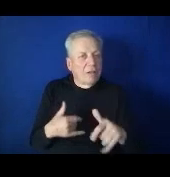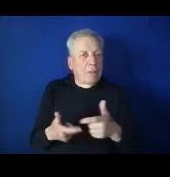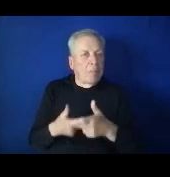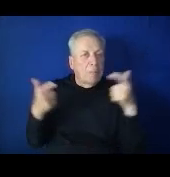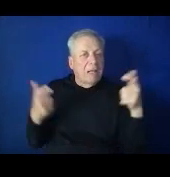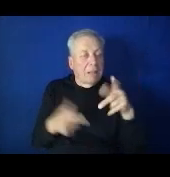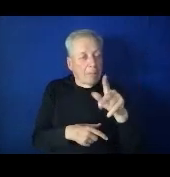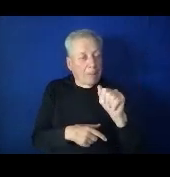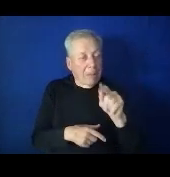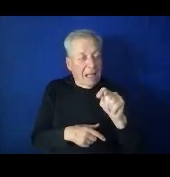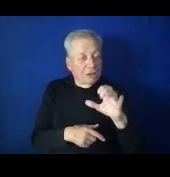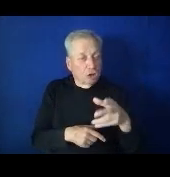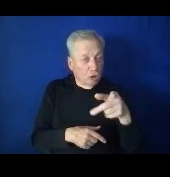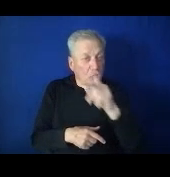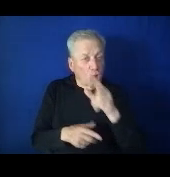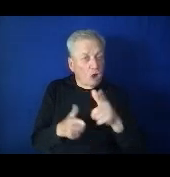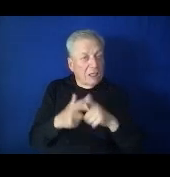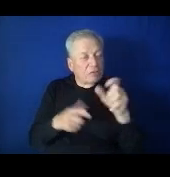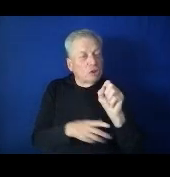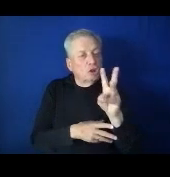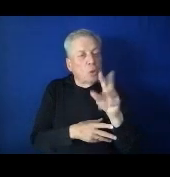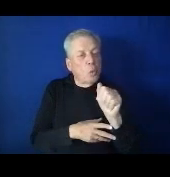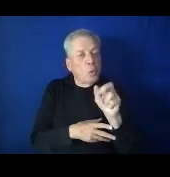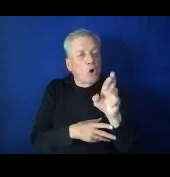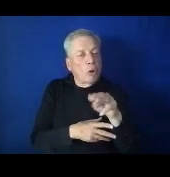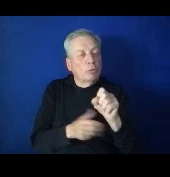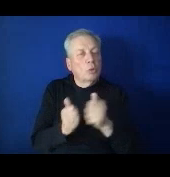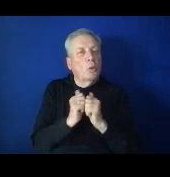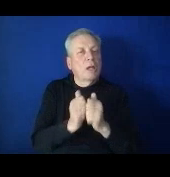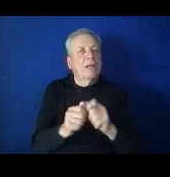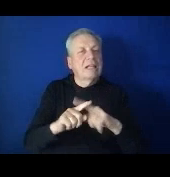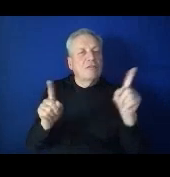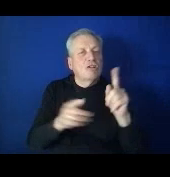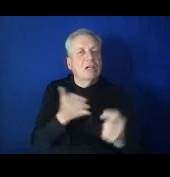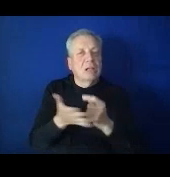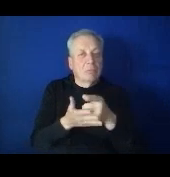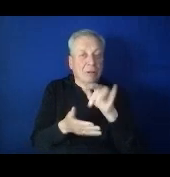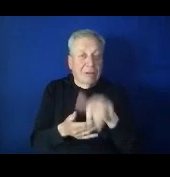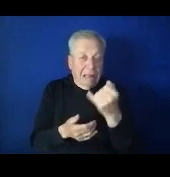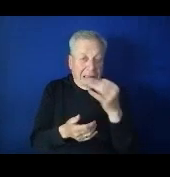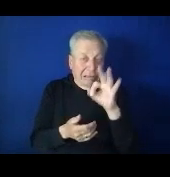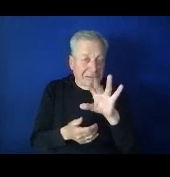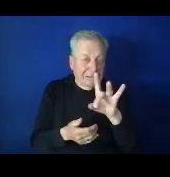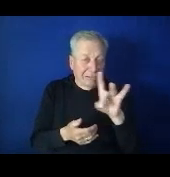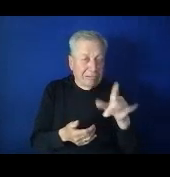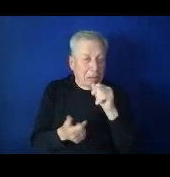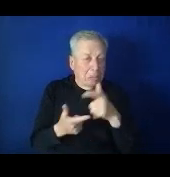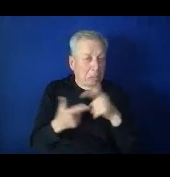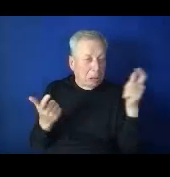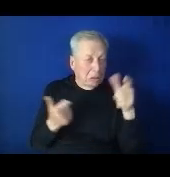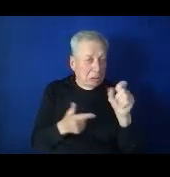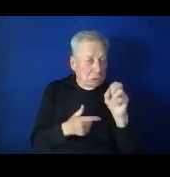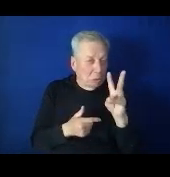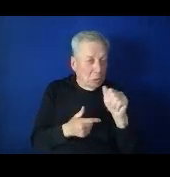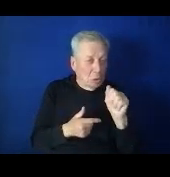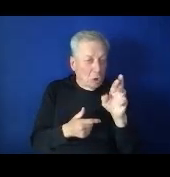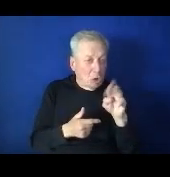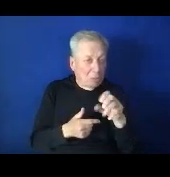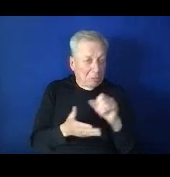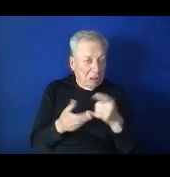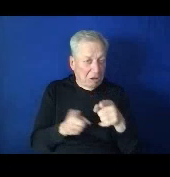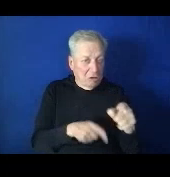look at these are different swarms from different times. So this one is September of 1998, not a really huge swarm that occurred right